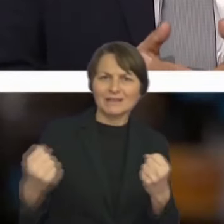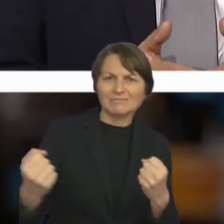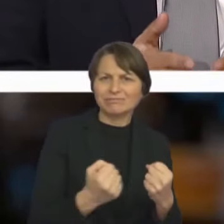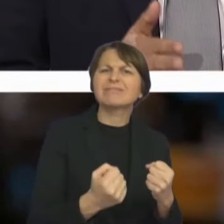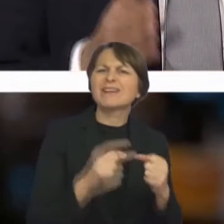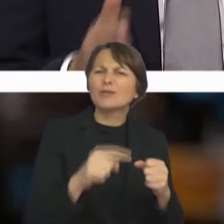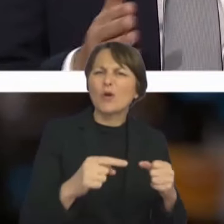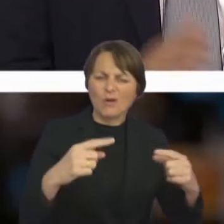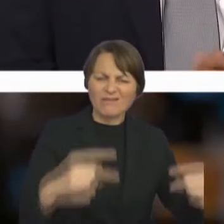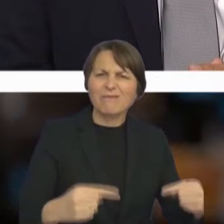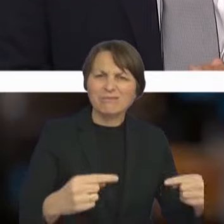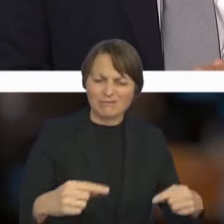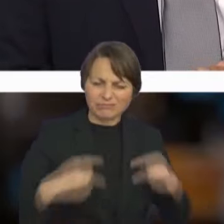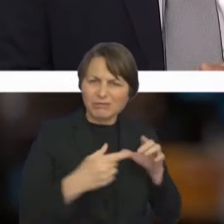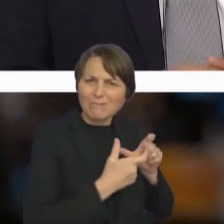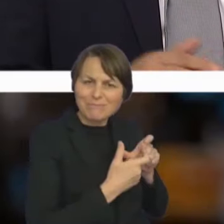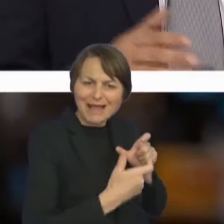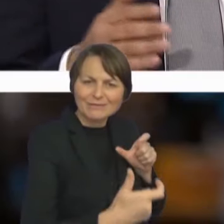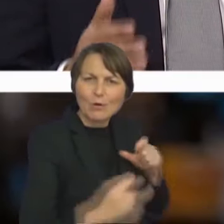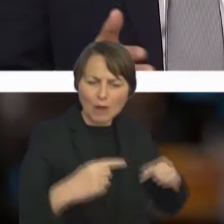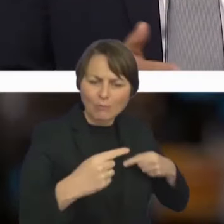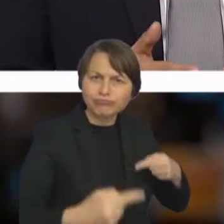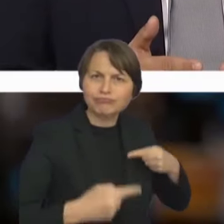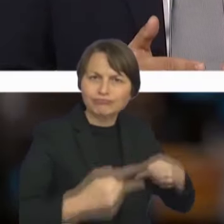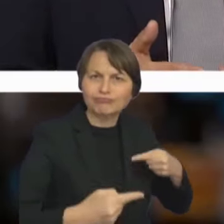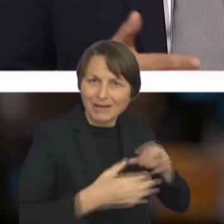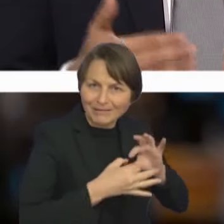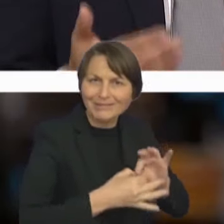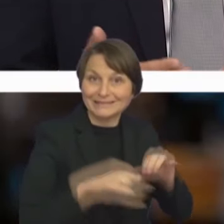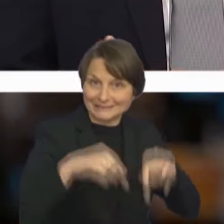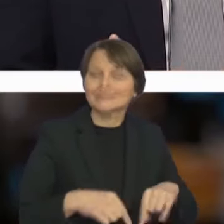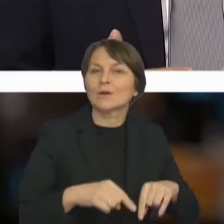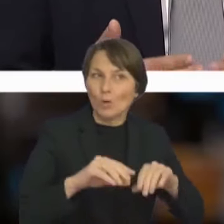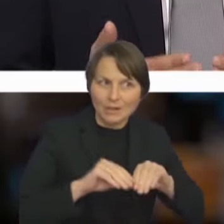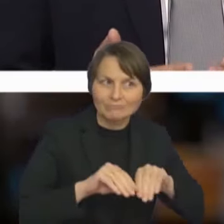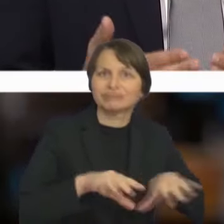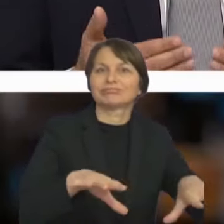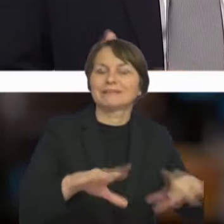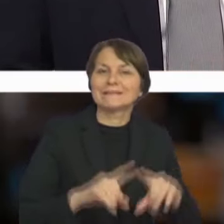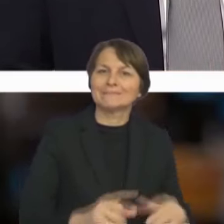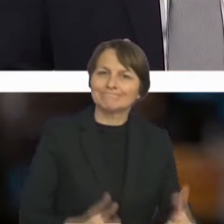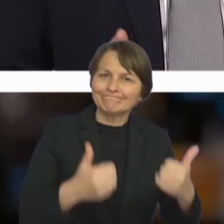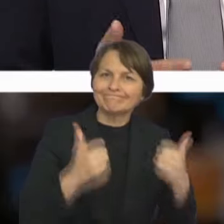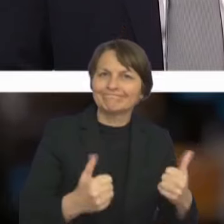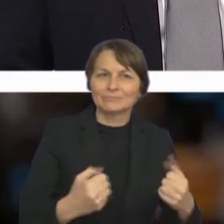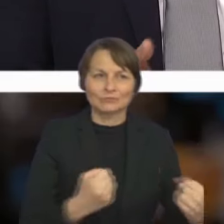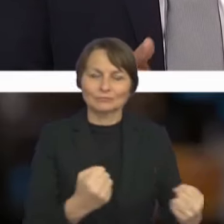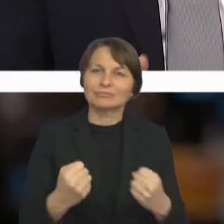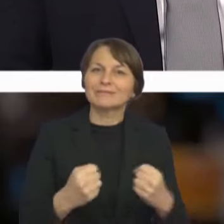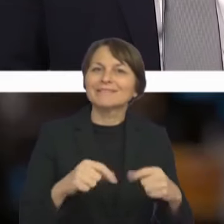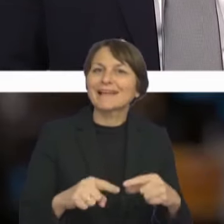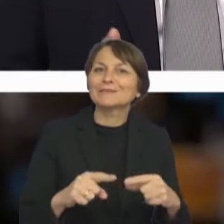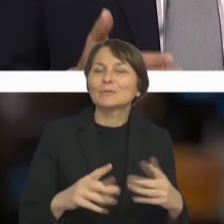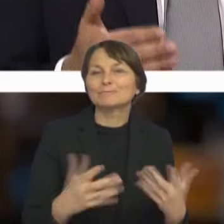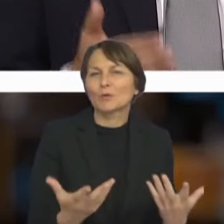be connected and will be equipped with MyLink, our system of information and media that also includes